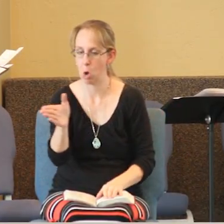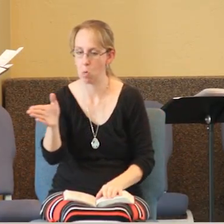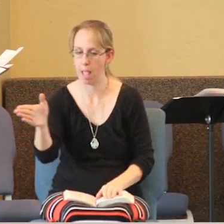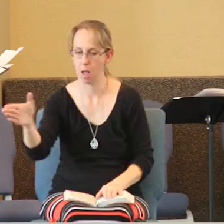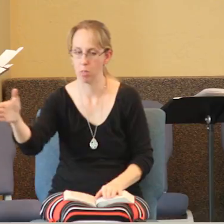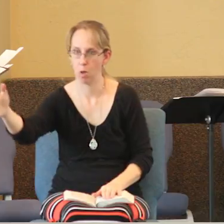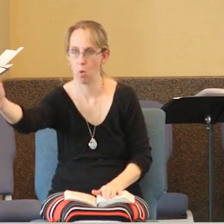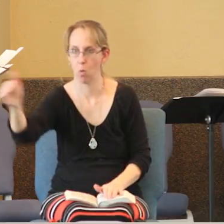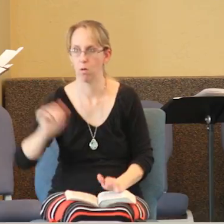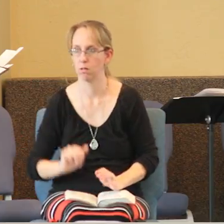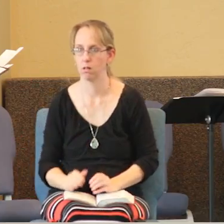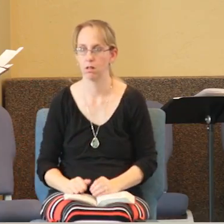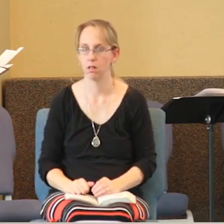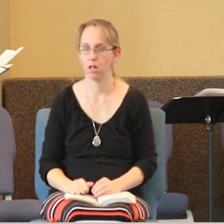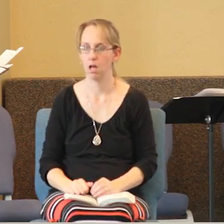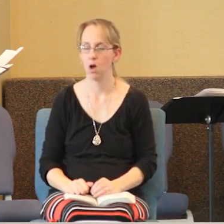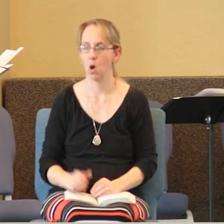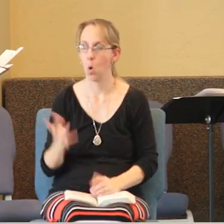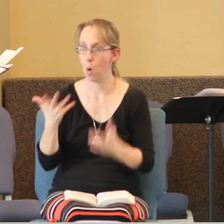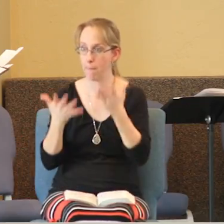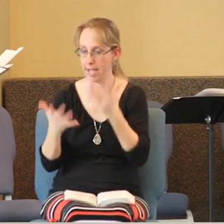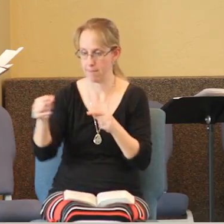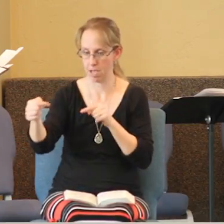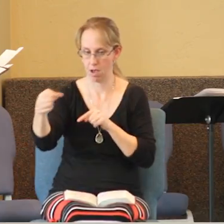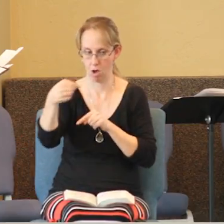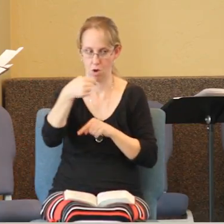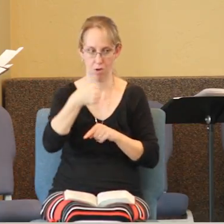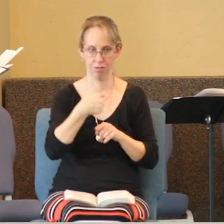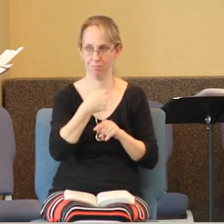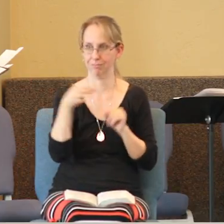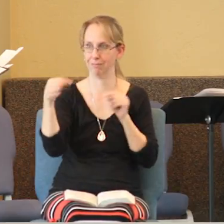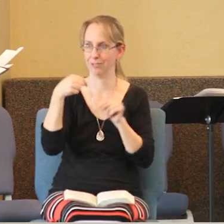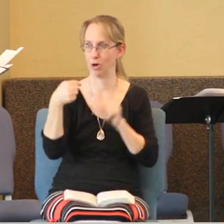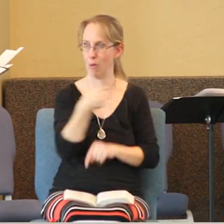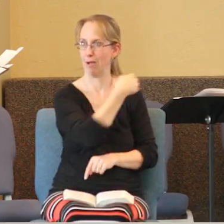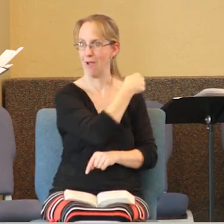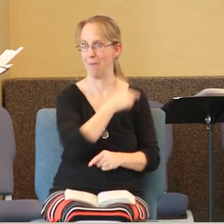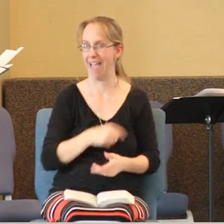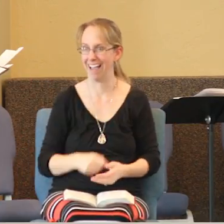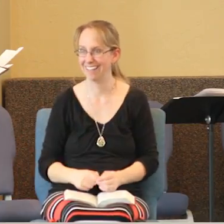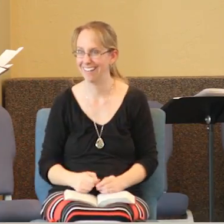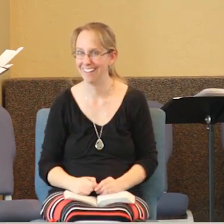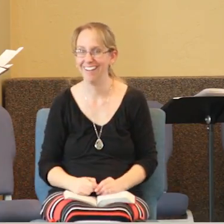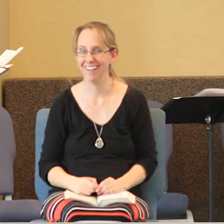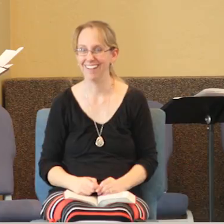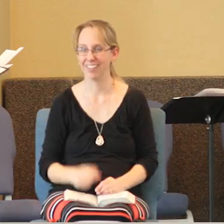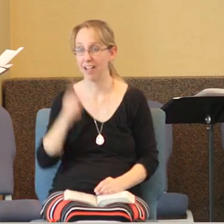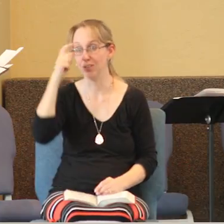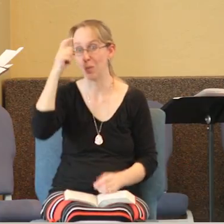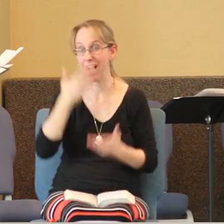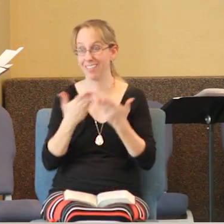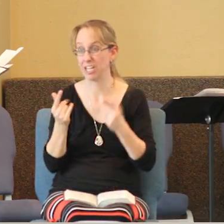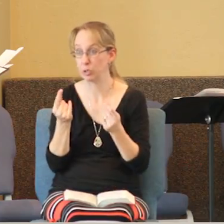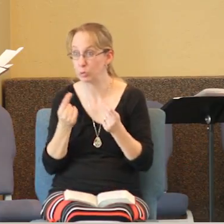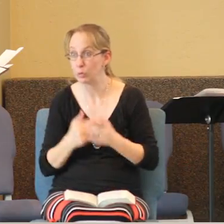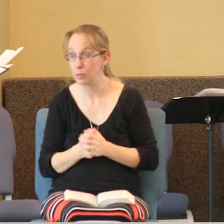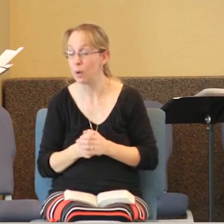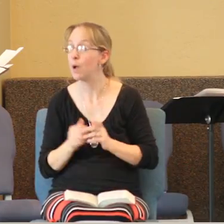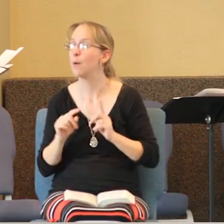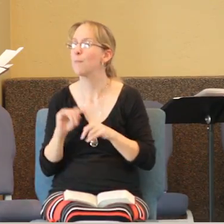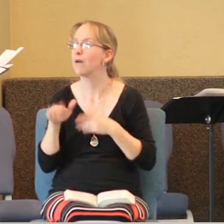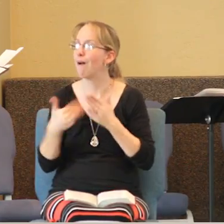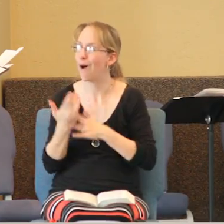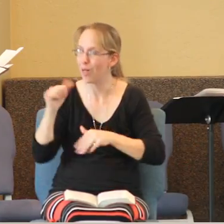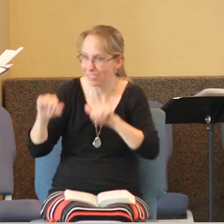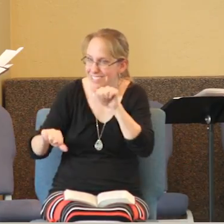hole. Or maybe I'll turn around and go back, because that's the wise thing to do. But all of a sudden, all the doubts